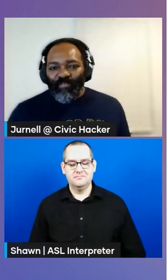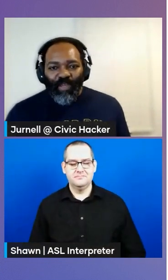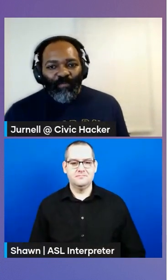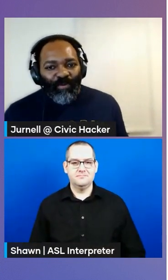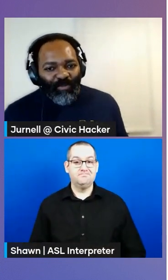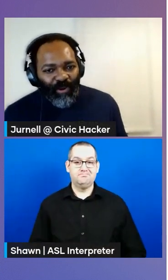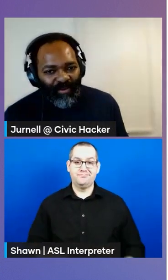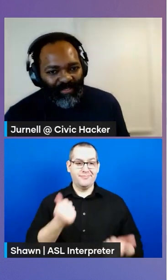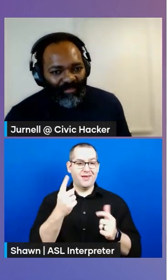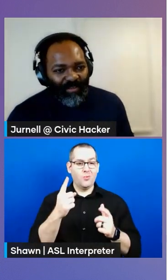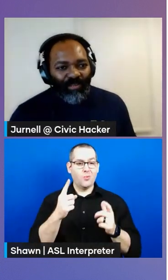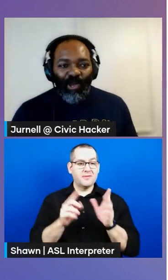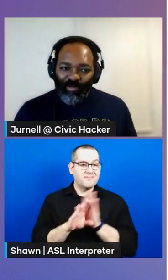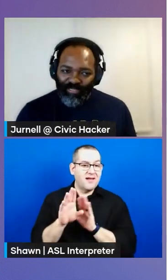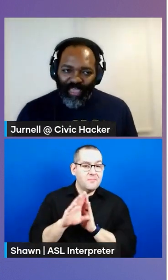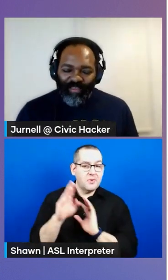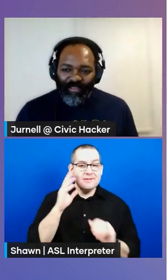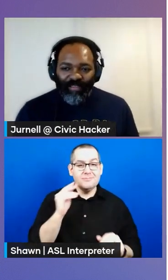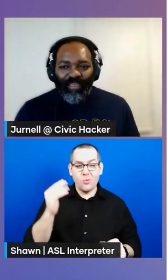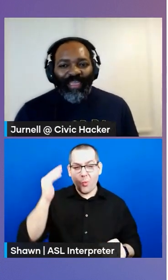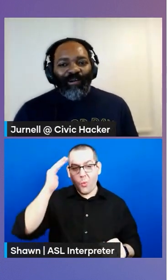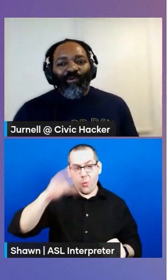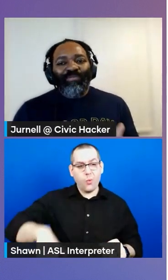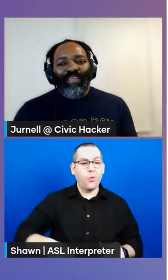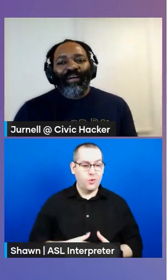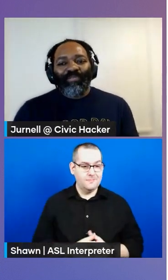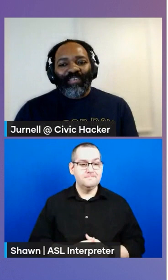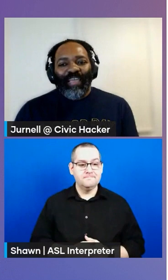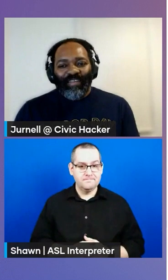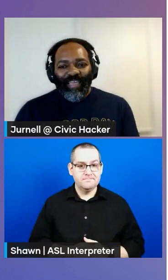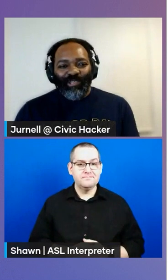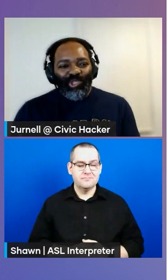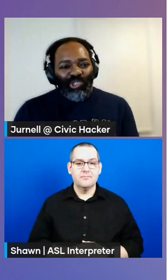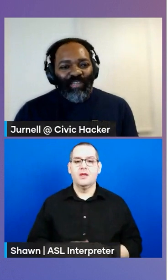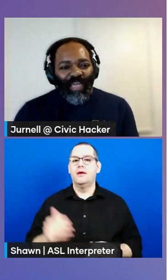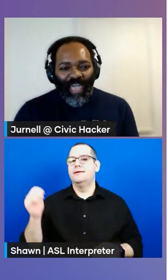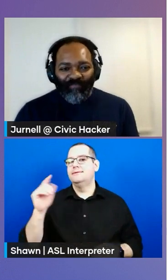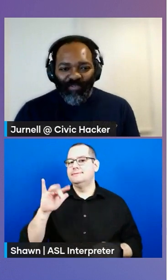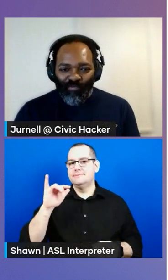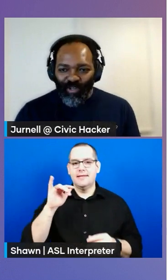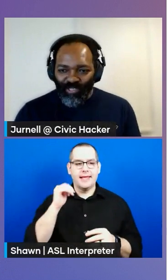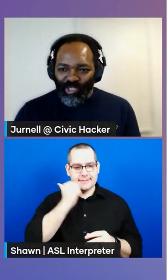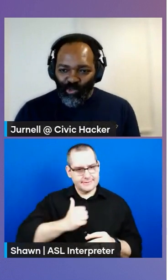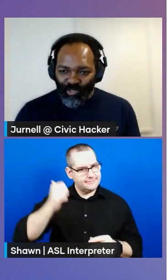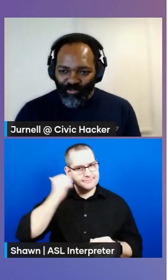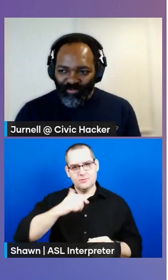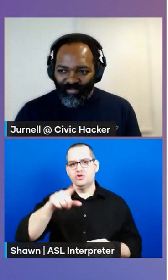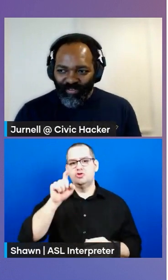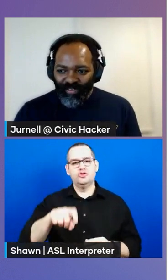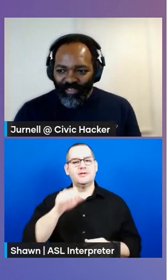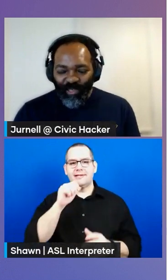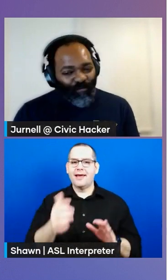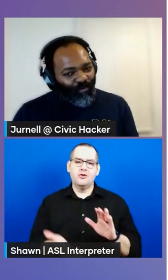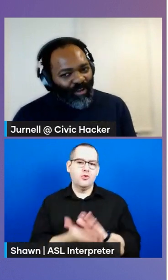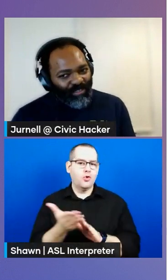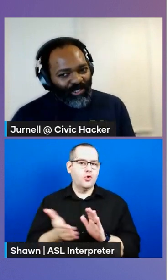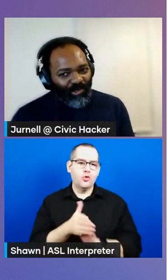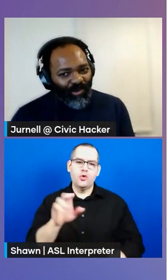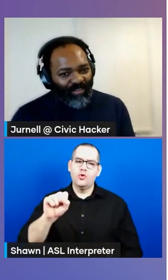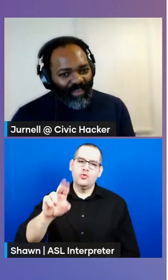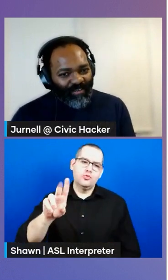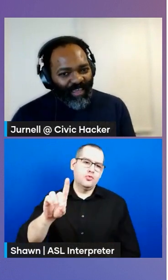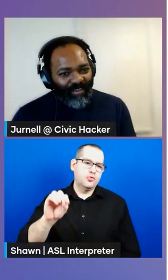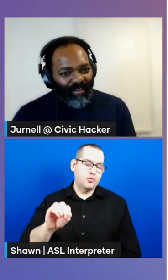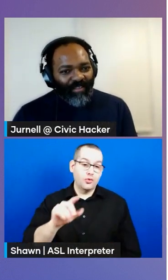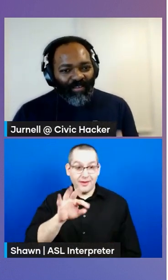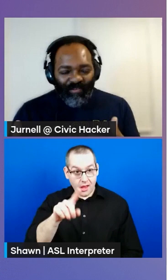Anyone with developer experience knows that on the day-to-day, you should not have to run sudo. If you're running sudo